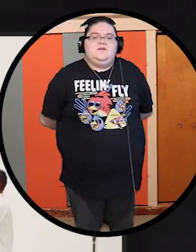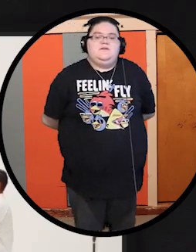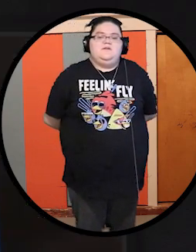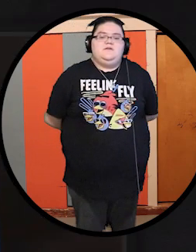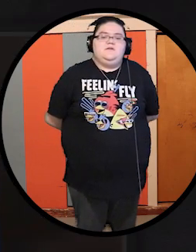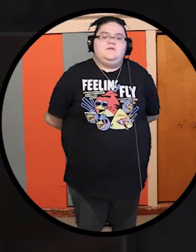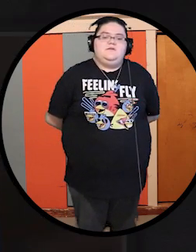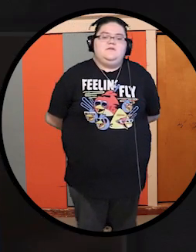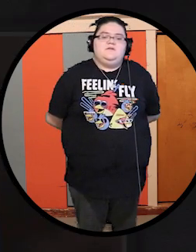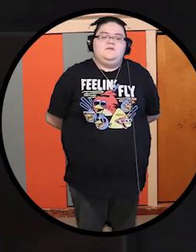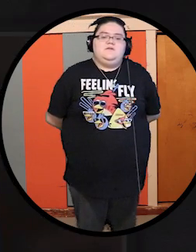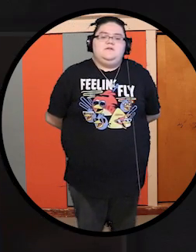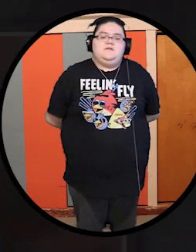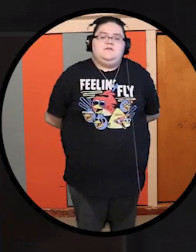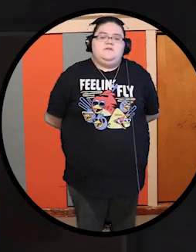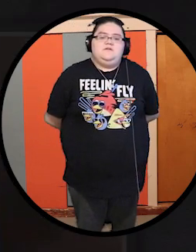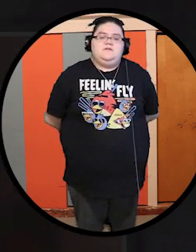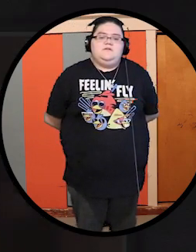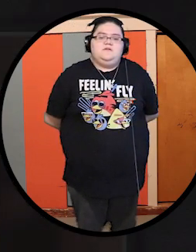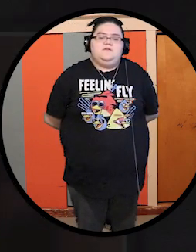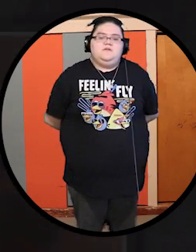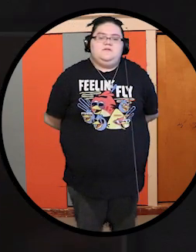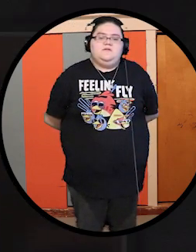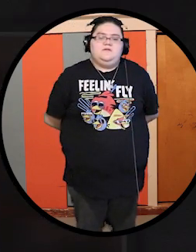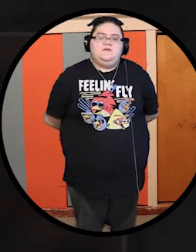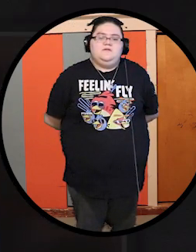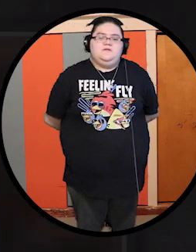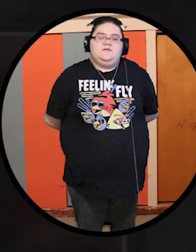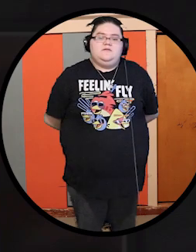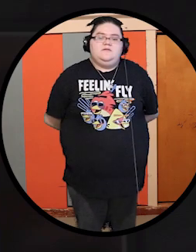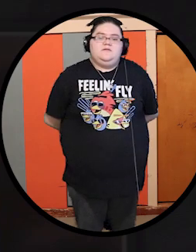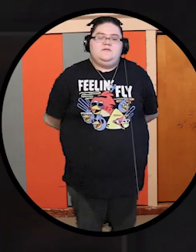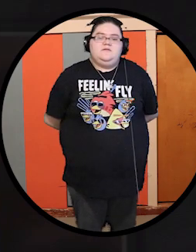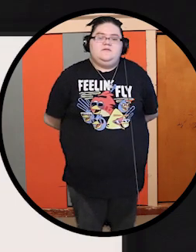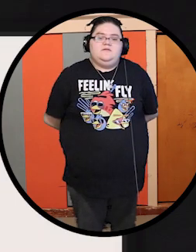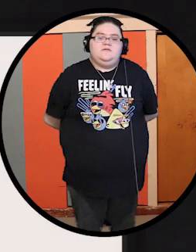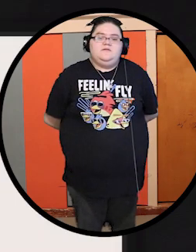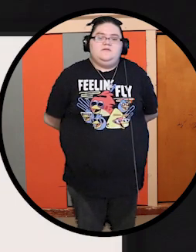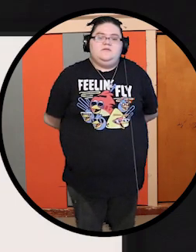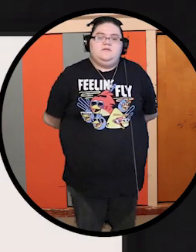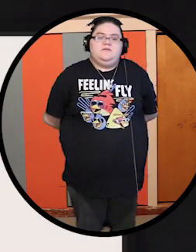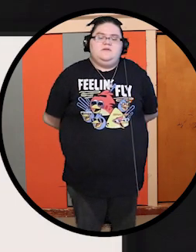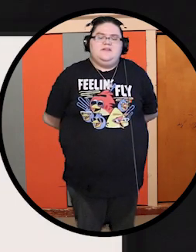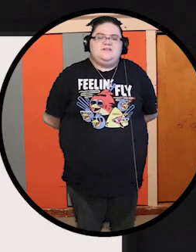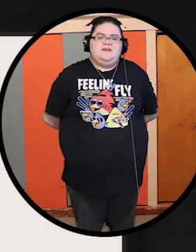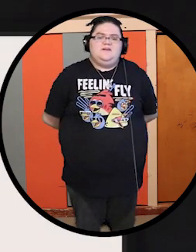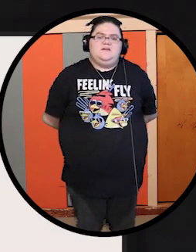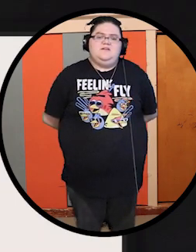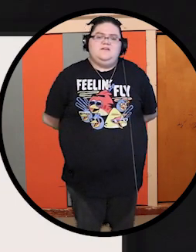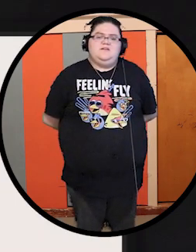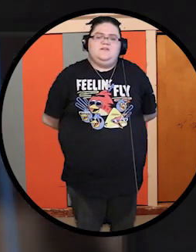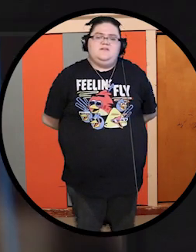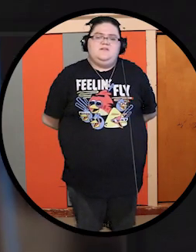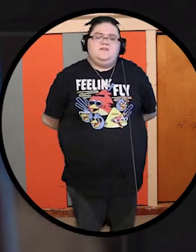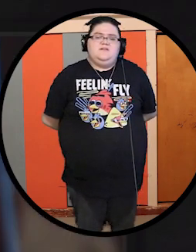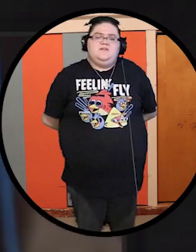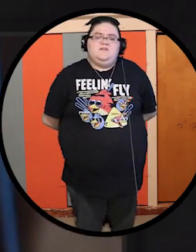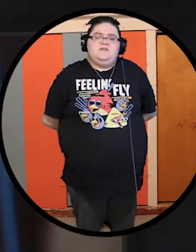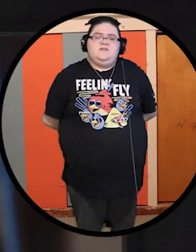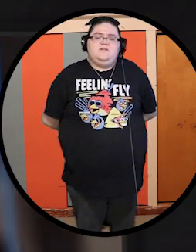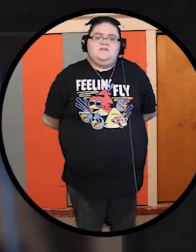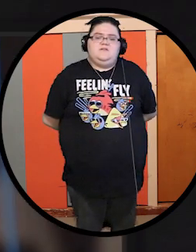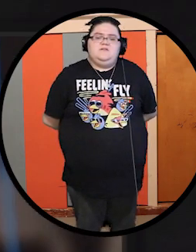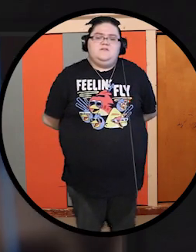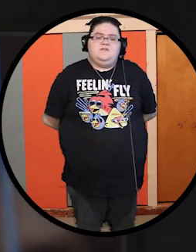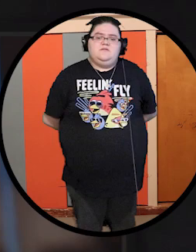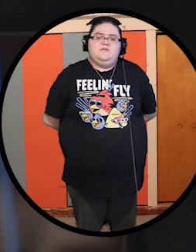No. Is he not? No, it's a studio where they have to wear, like, socks and in it. Is it? So it's white.